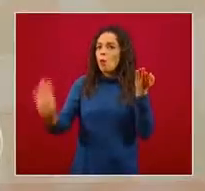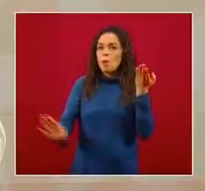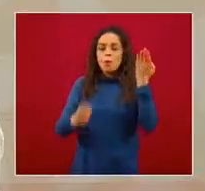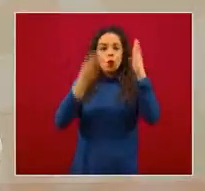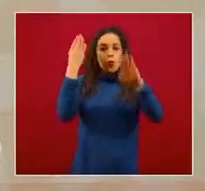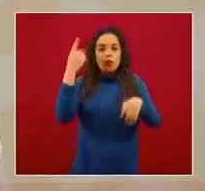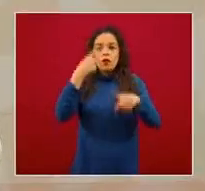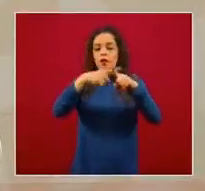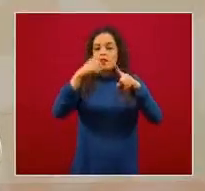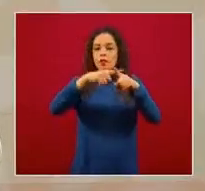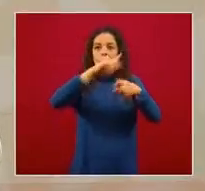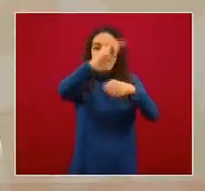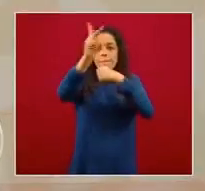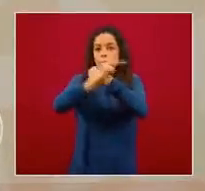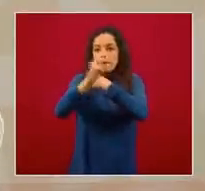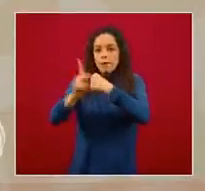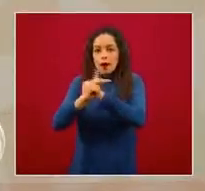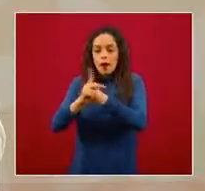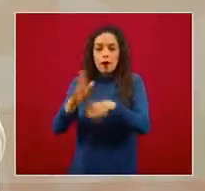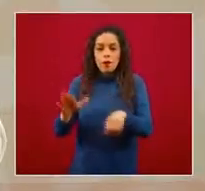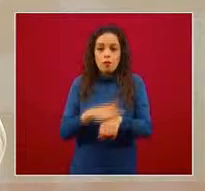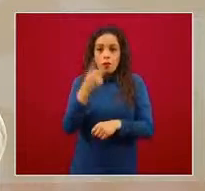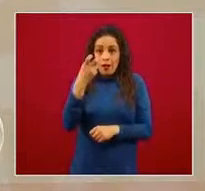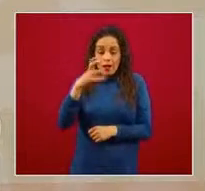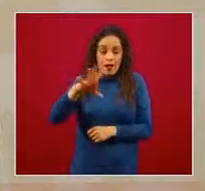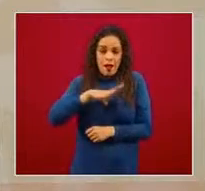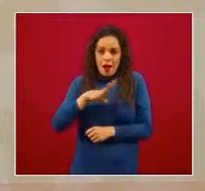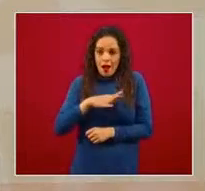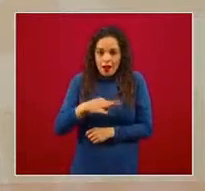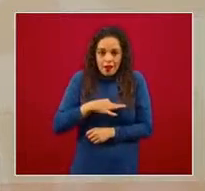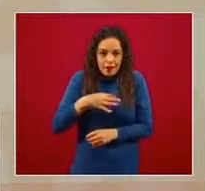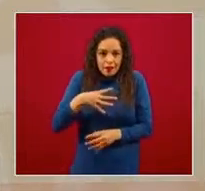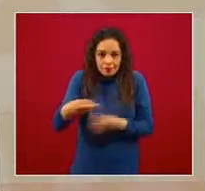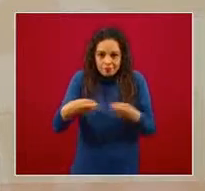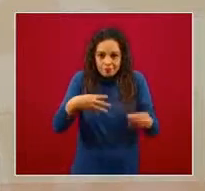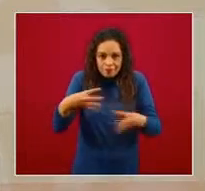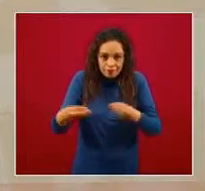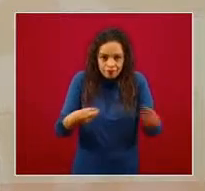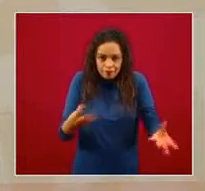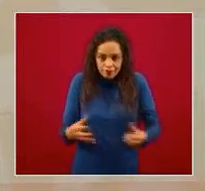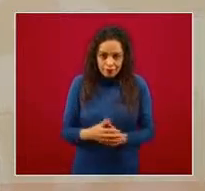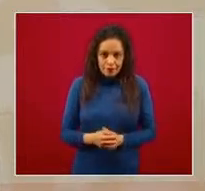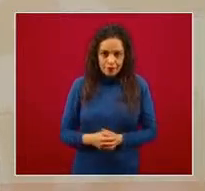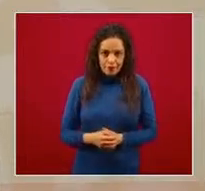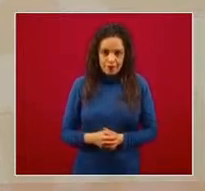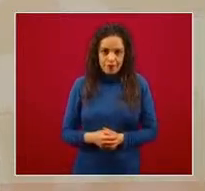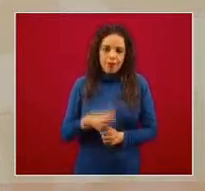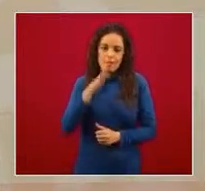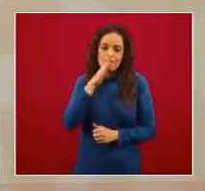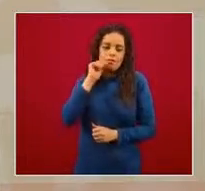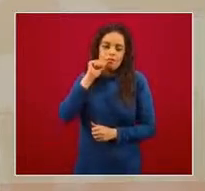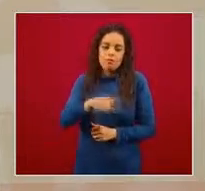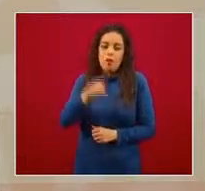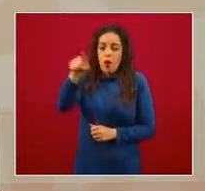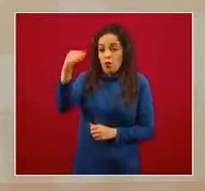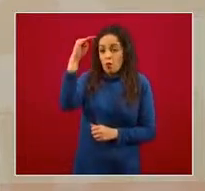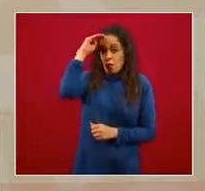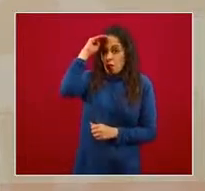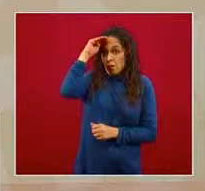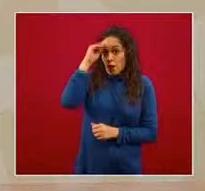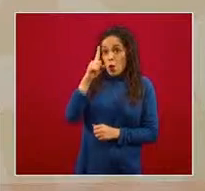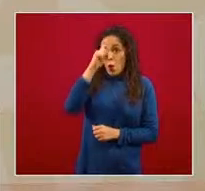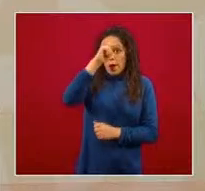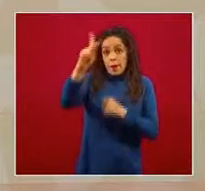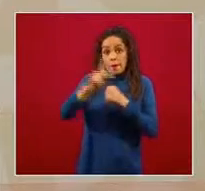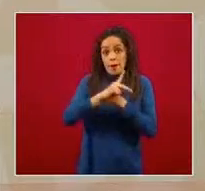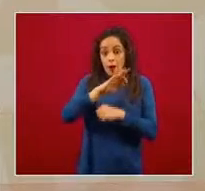around the world. This pandemic has impacted the whole world. So it's impossible to think that